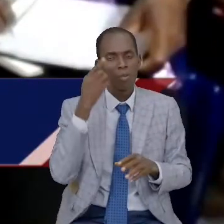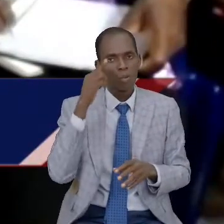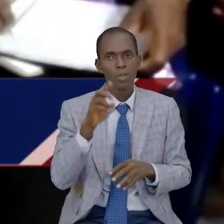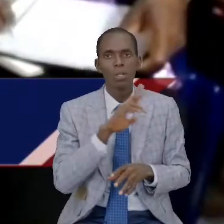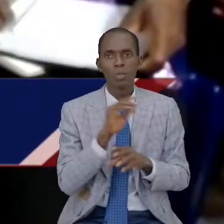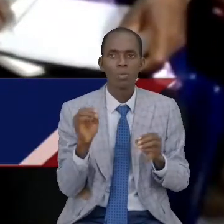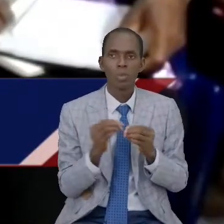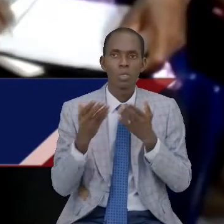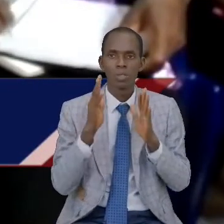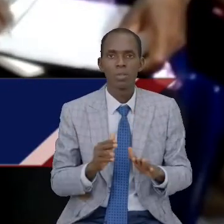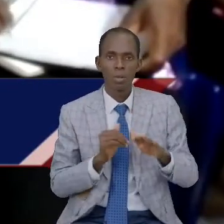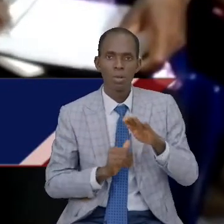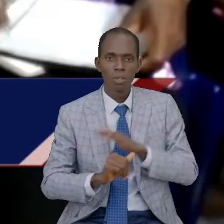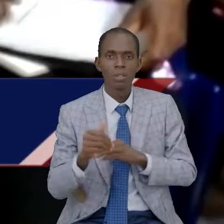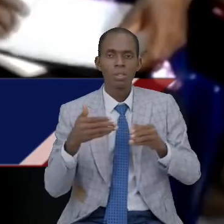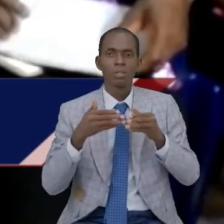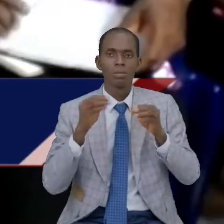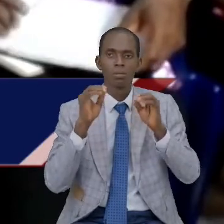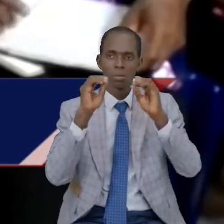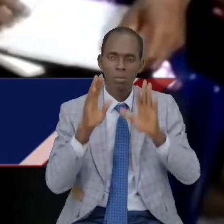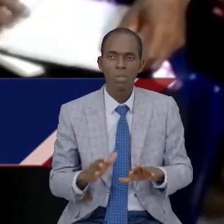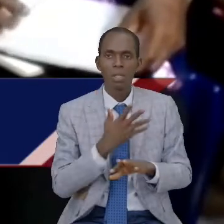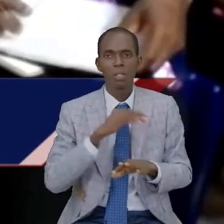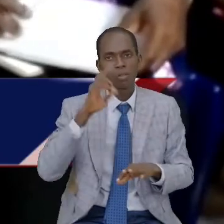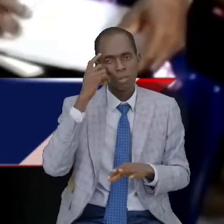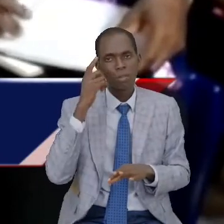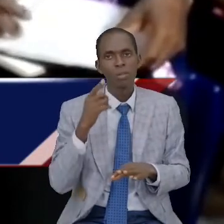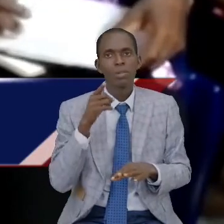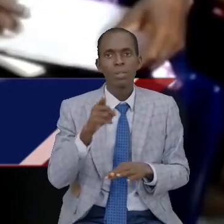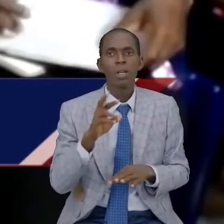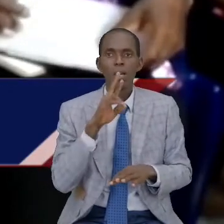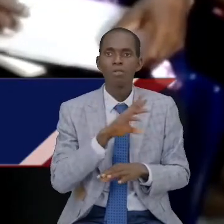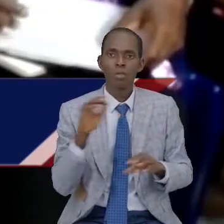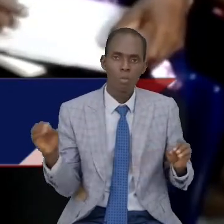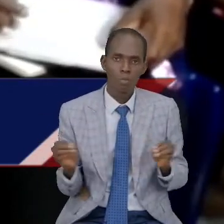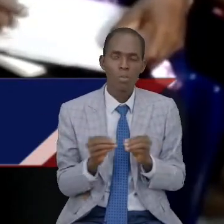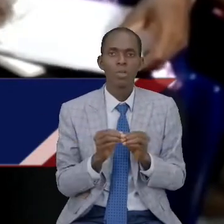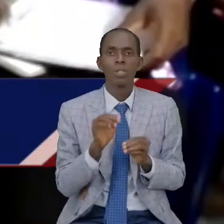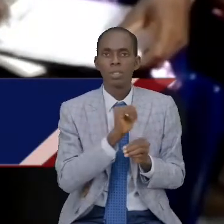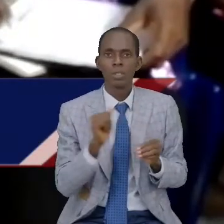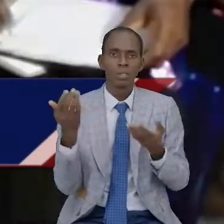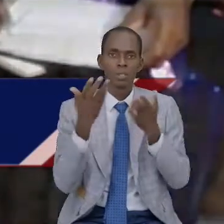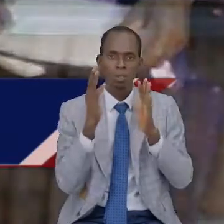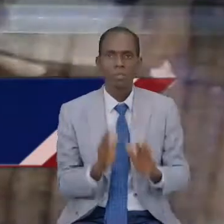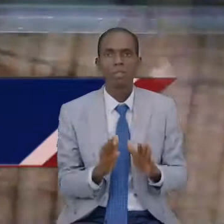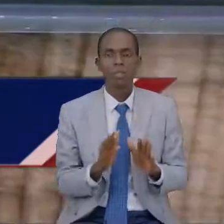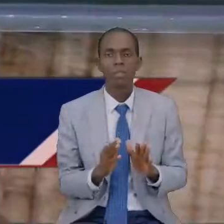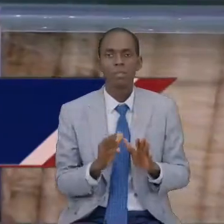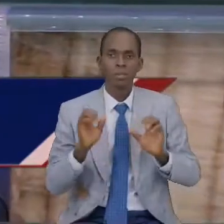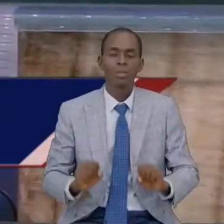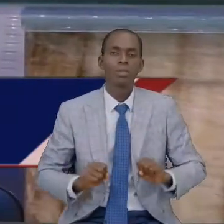no more a servant under tutors and governors. Therefore thou art no more a